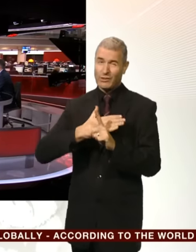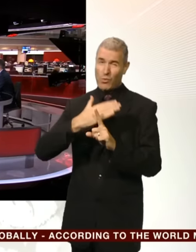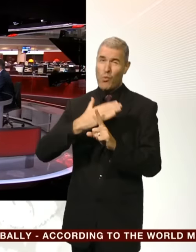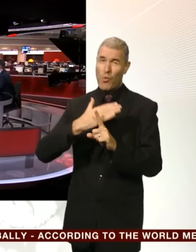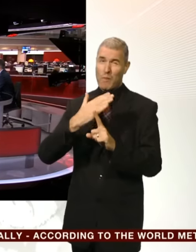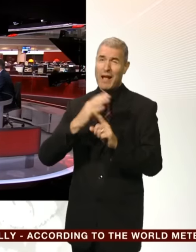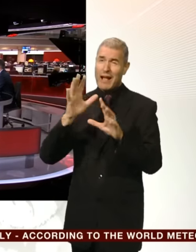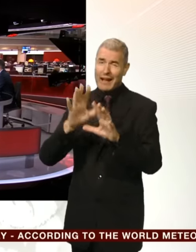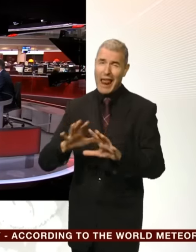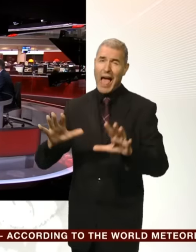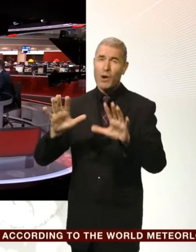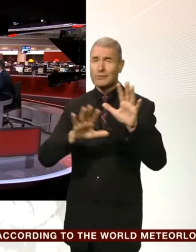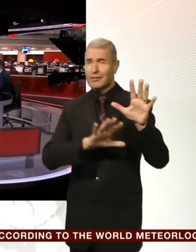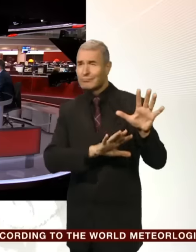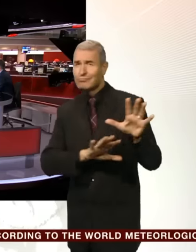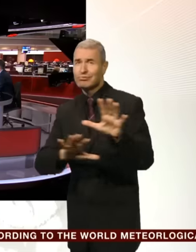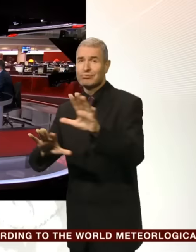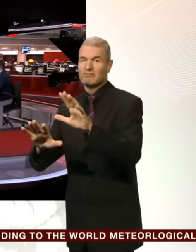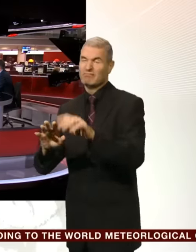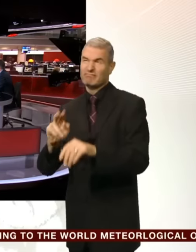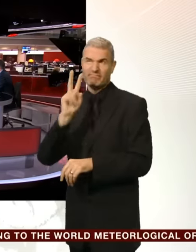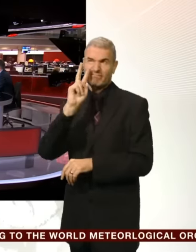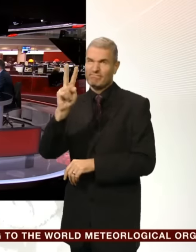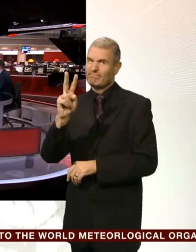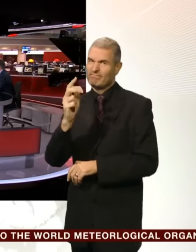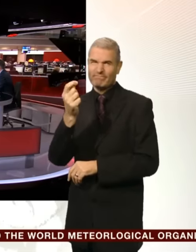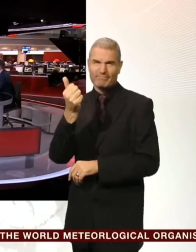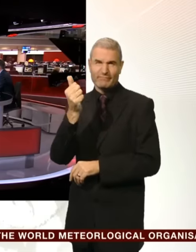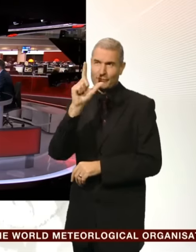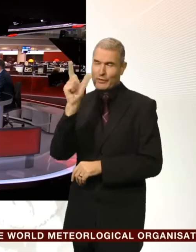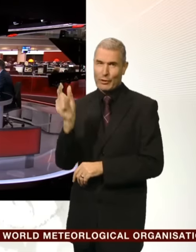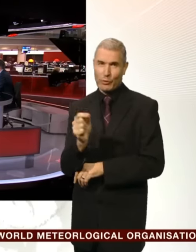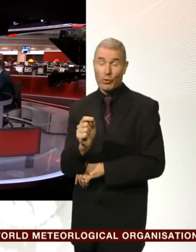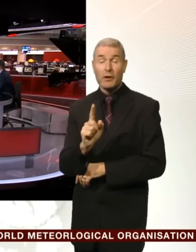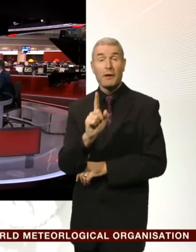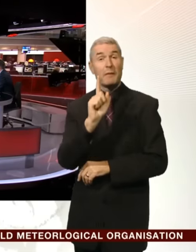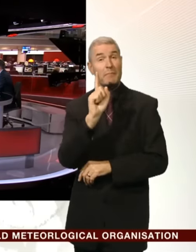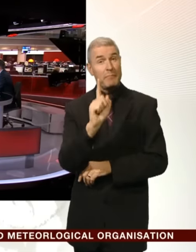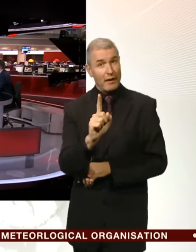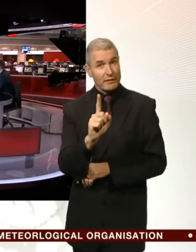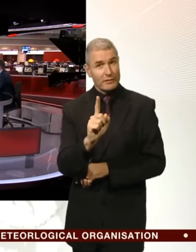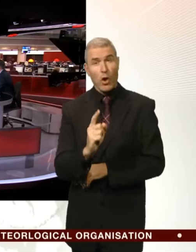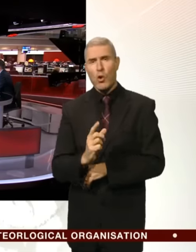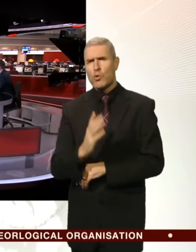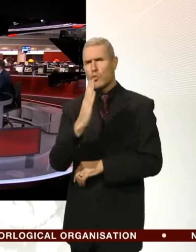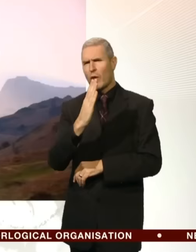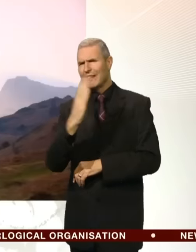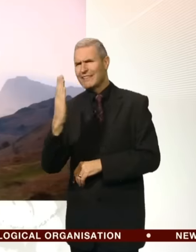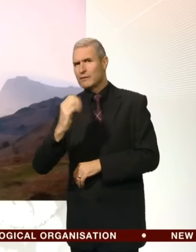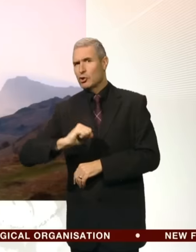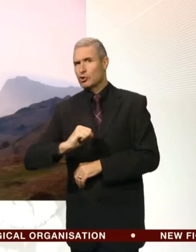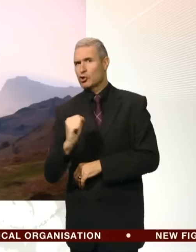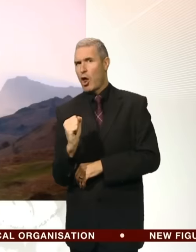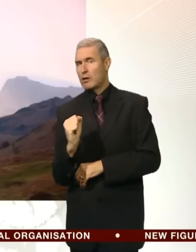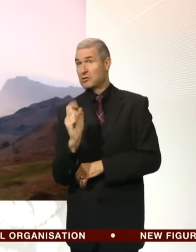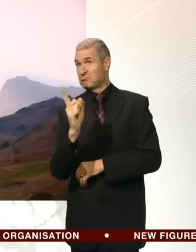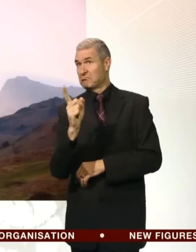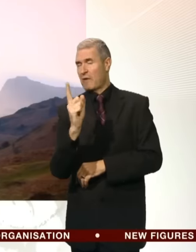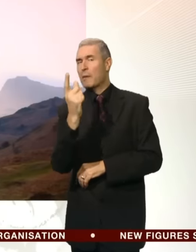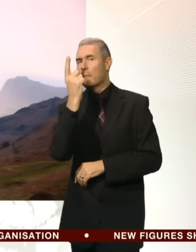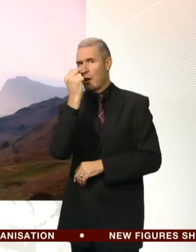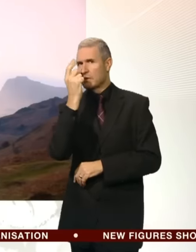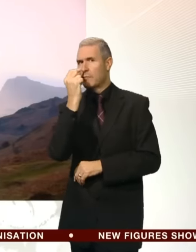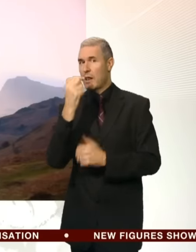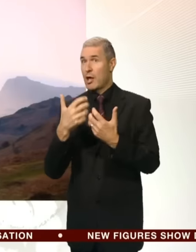cloud coming in off the Atlantic, Simon, so it does look like it's going to be pretty cloudy for most of us, but I'd say possibly northeast of Scotland we could see the best of